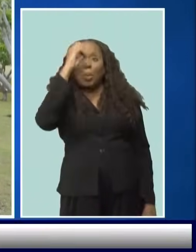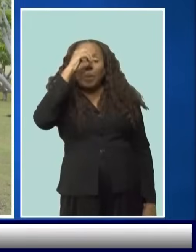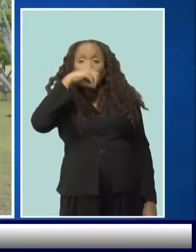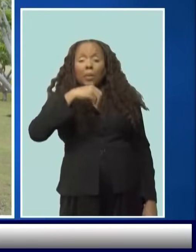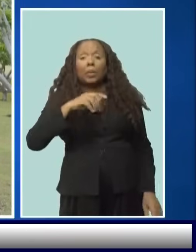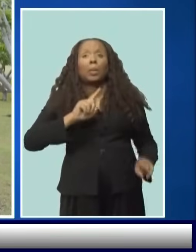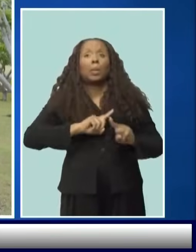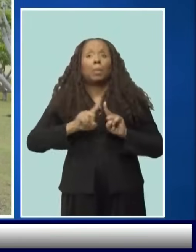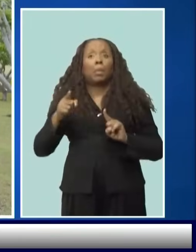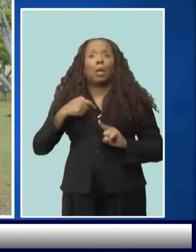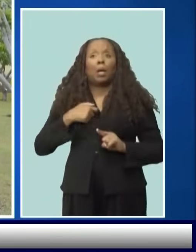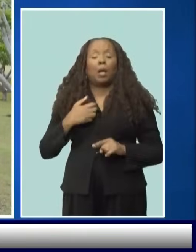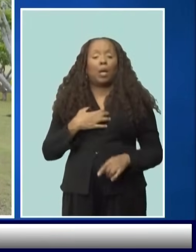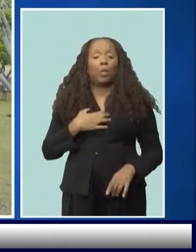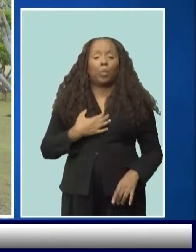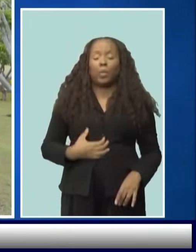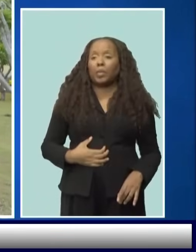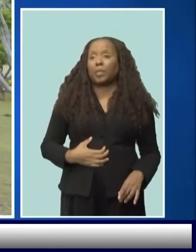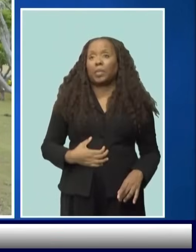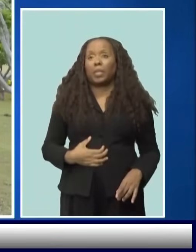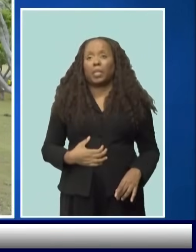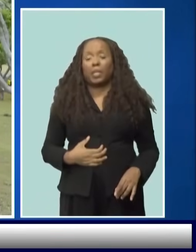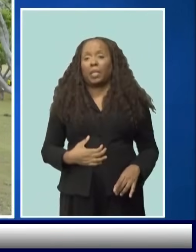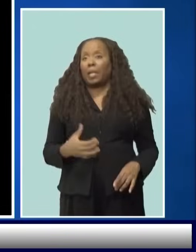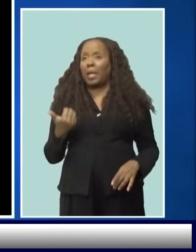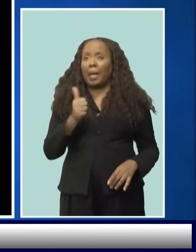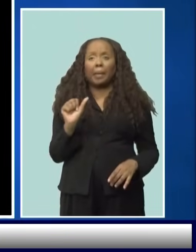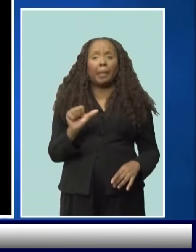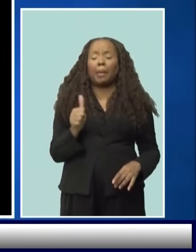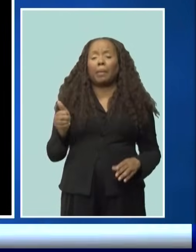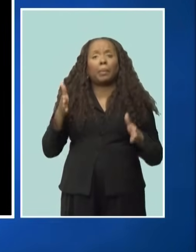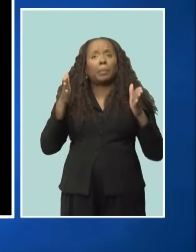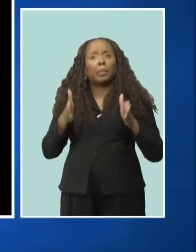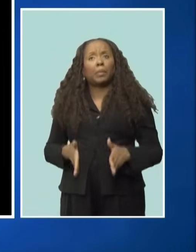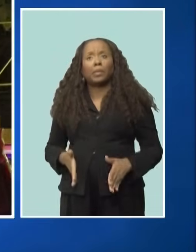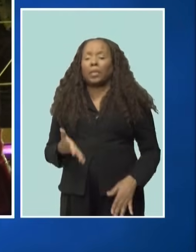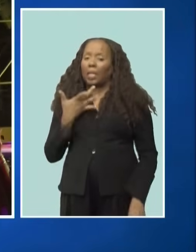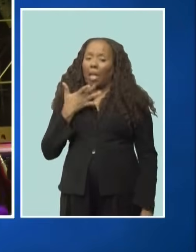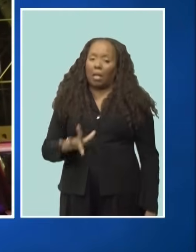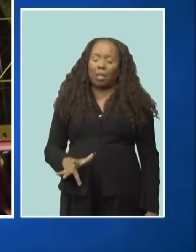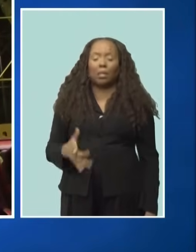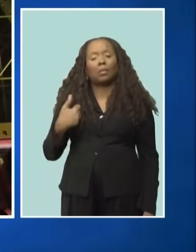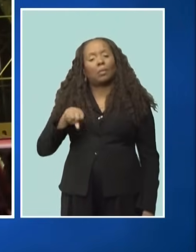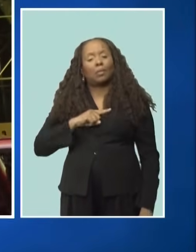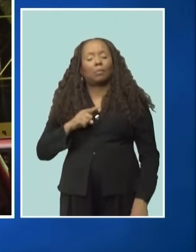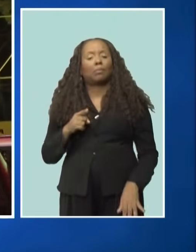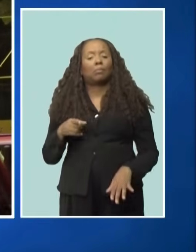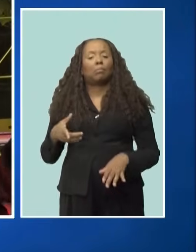just want to wish any other promoter who's staging an event the best of luck. We're in this together, and we have